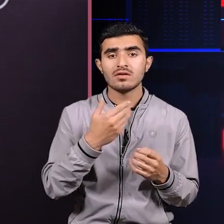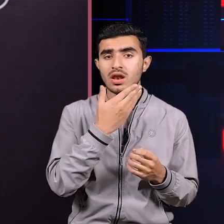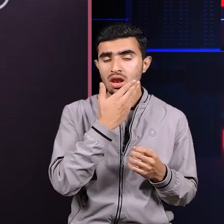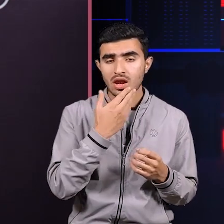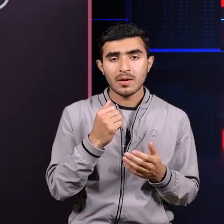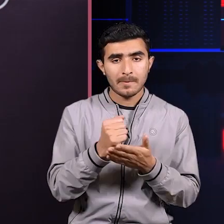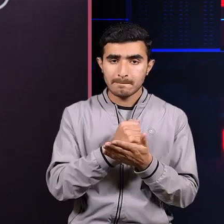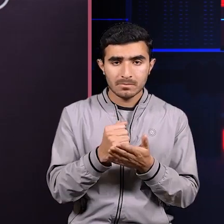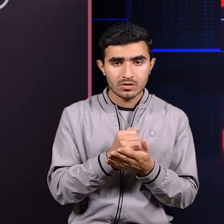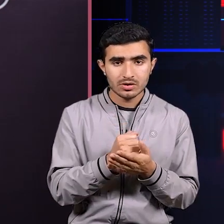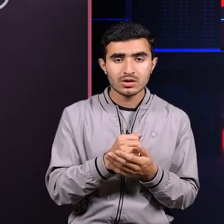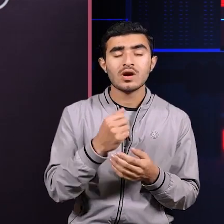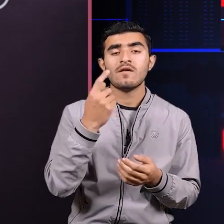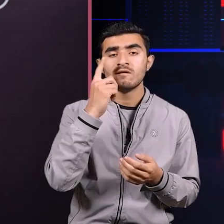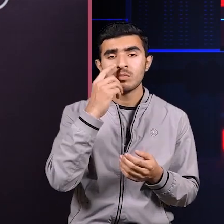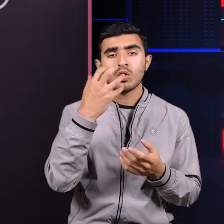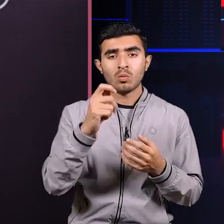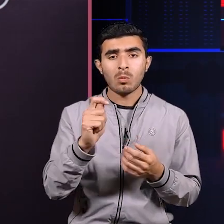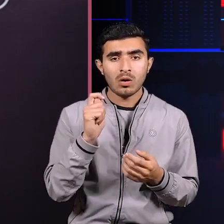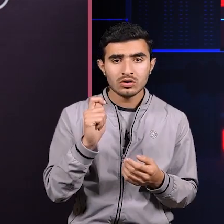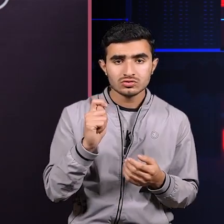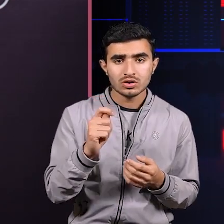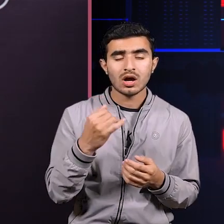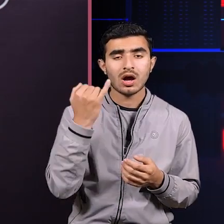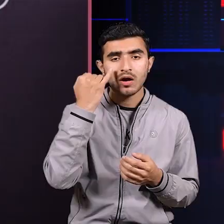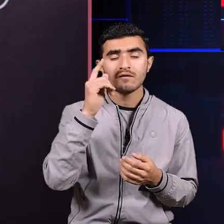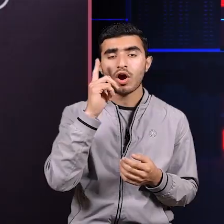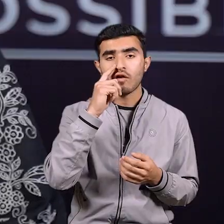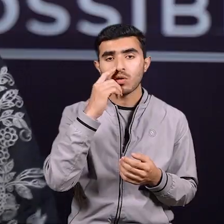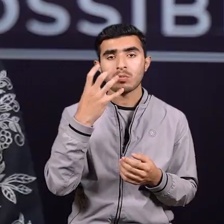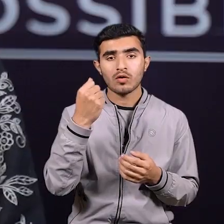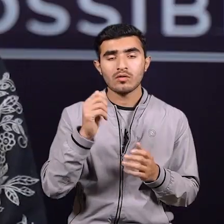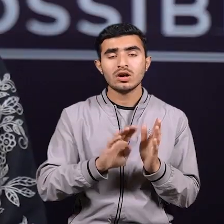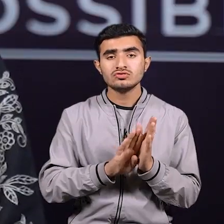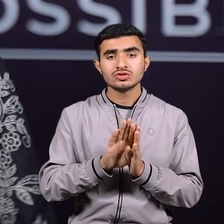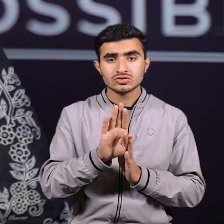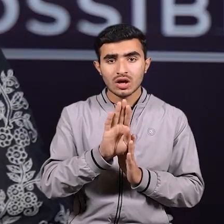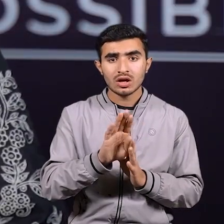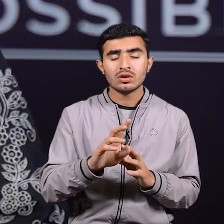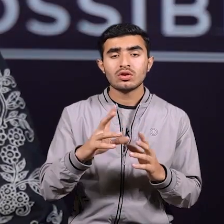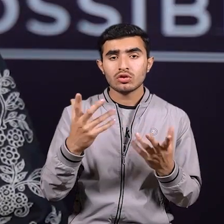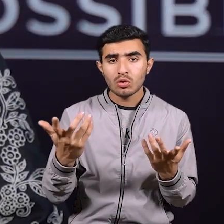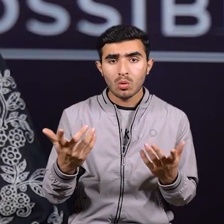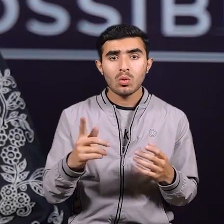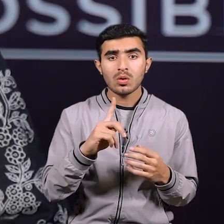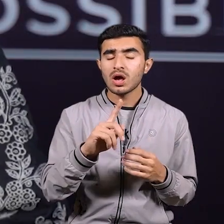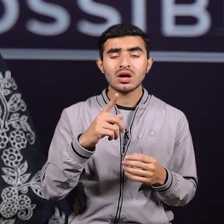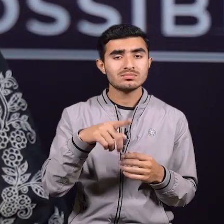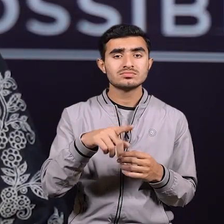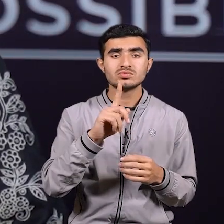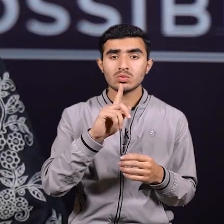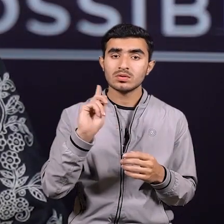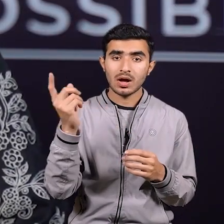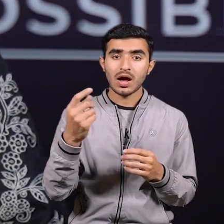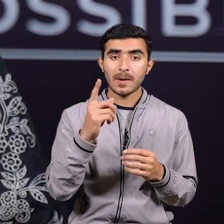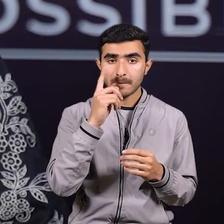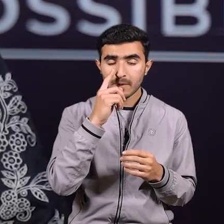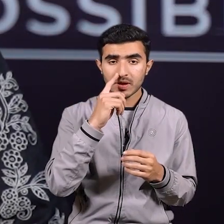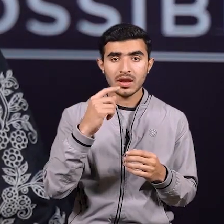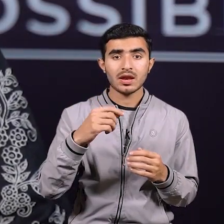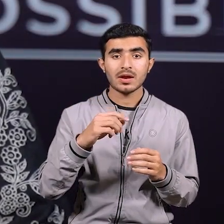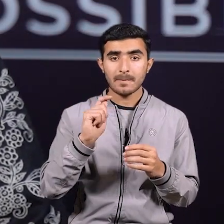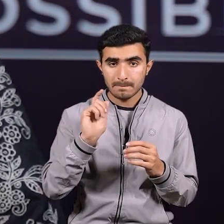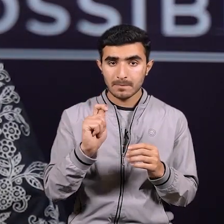should also be fulfilling his obligations at home. So what I'm talking about over here is humanity on both